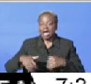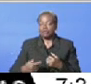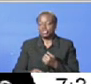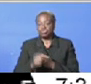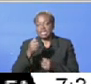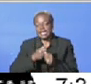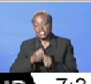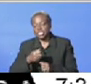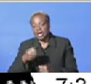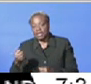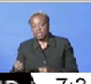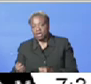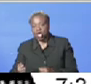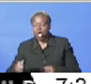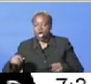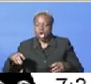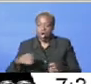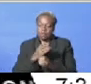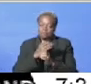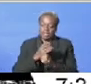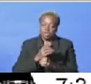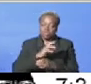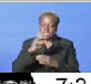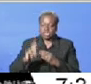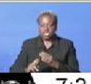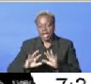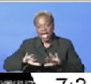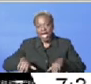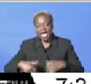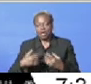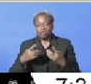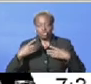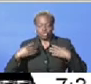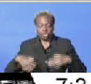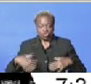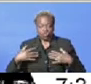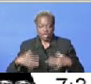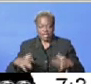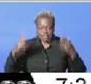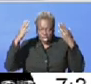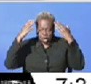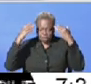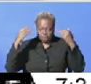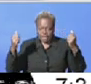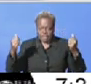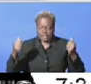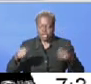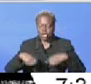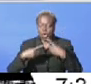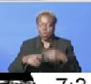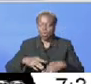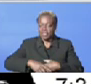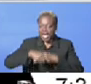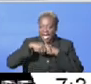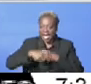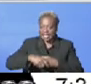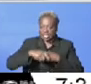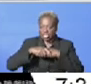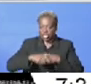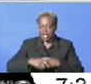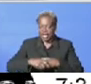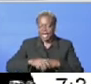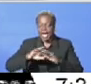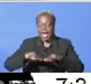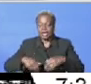conflict resolution, how to dress, very basic elements, the confidence to go in a handshake, how to have